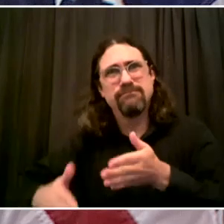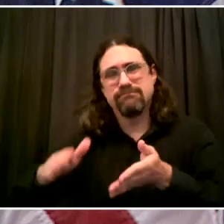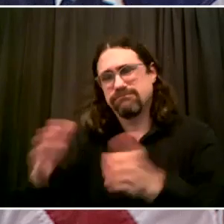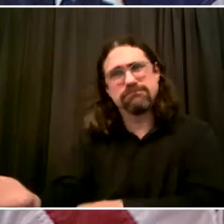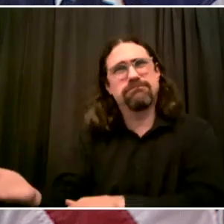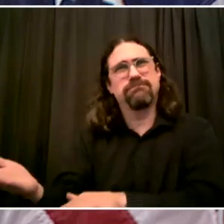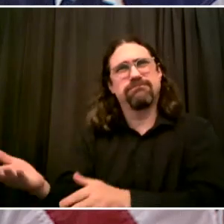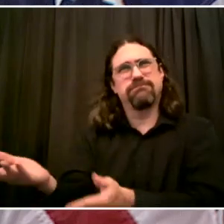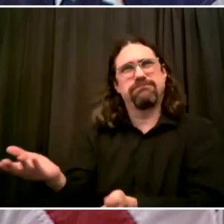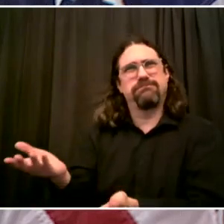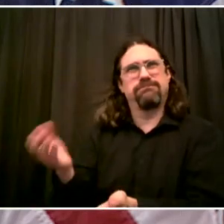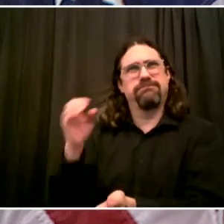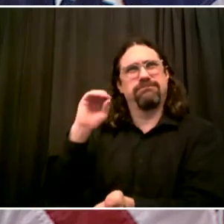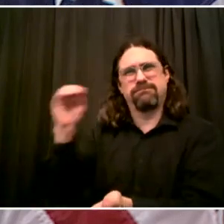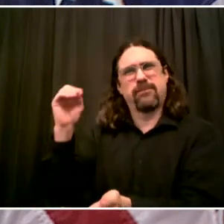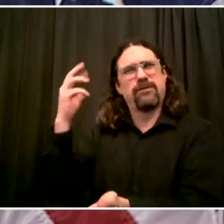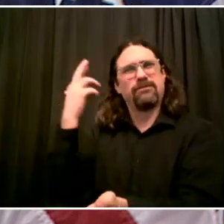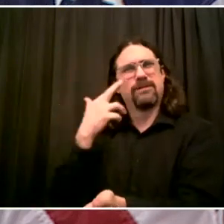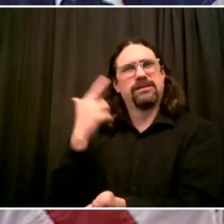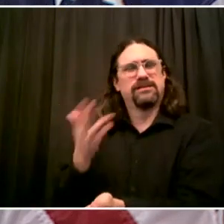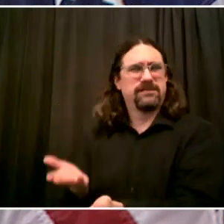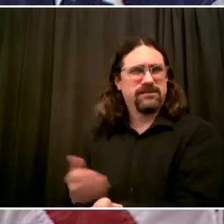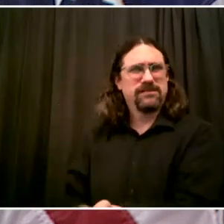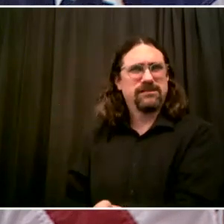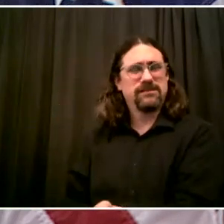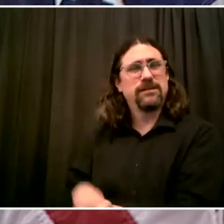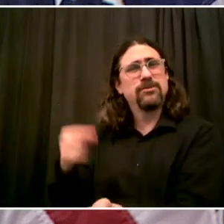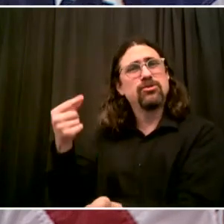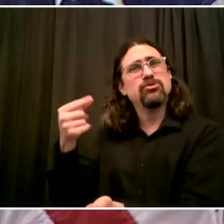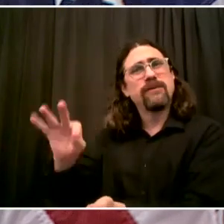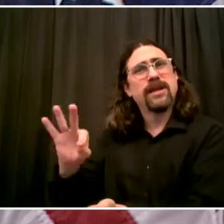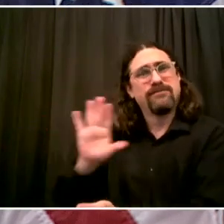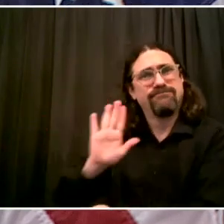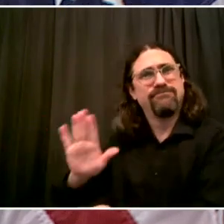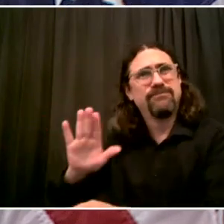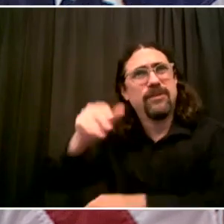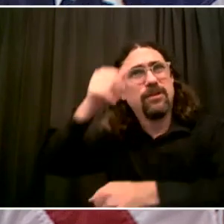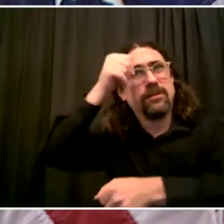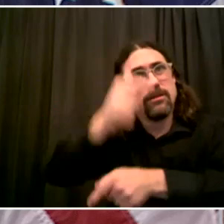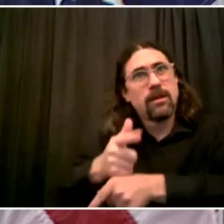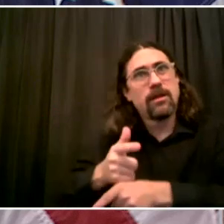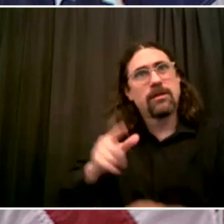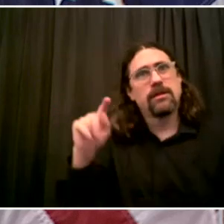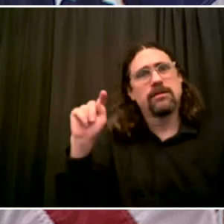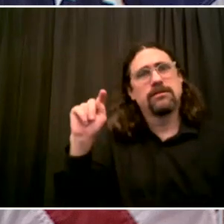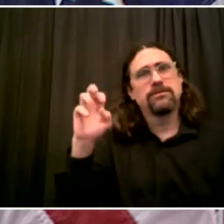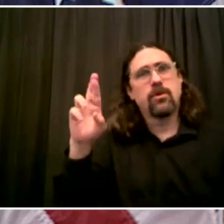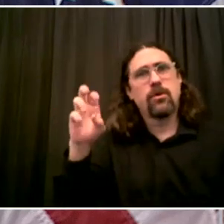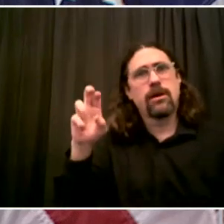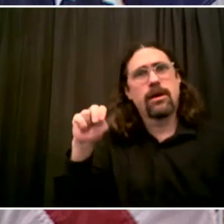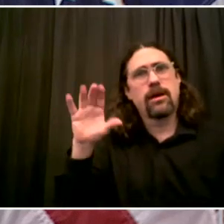was feeling. That whole family is feeling. We have to hold them in our thoughts and prayers.